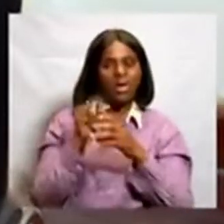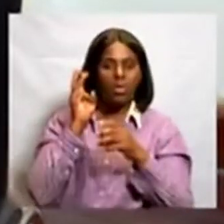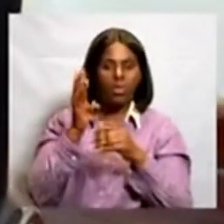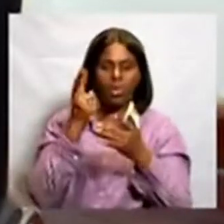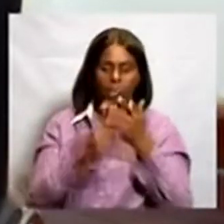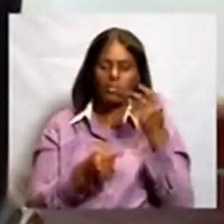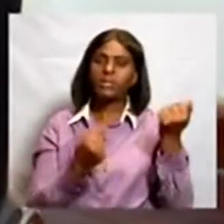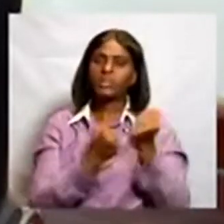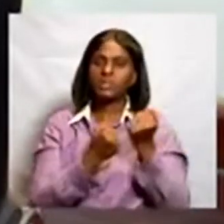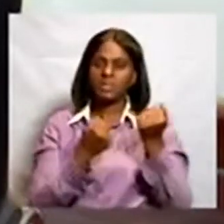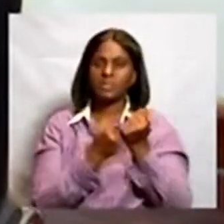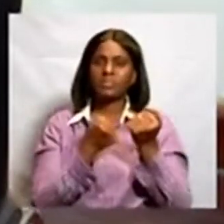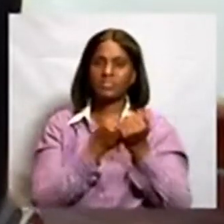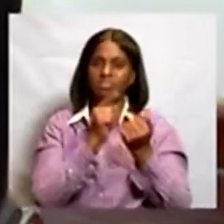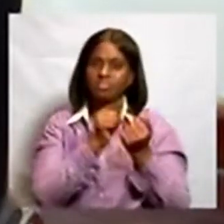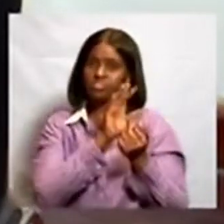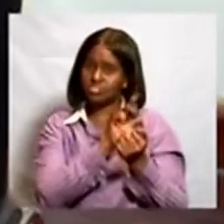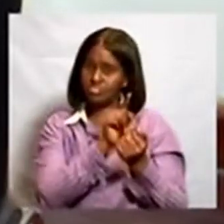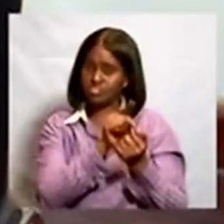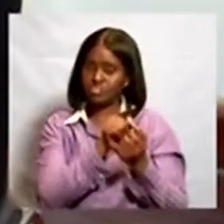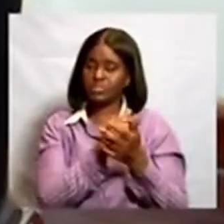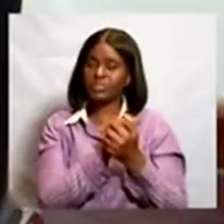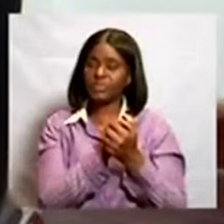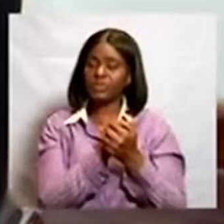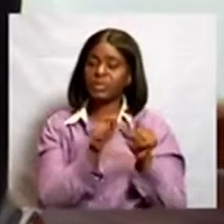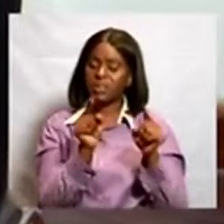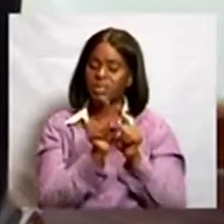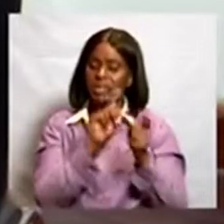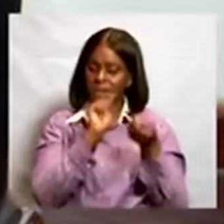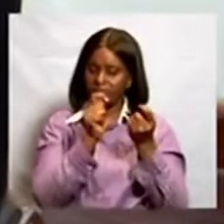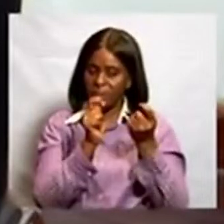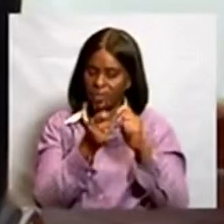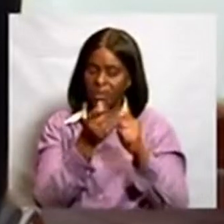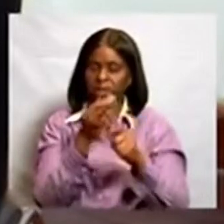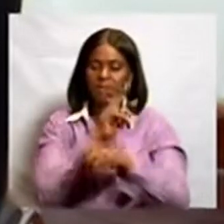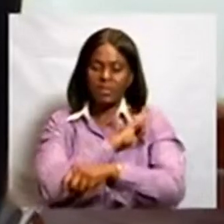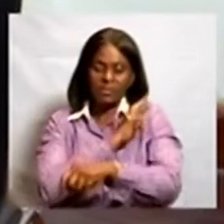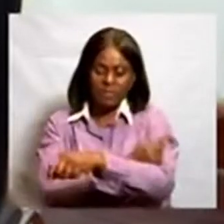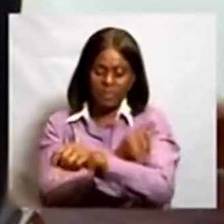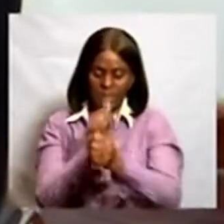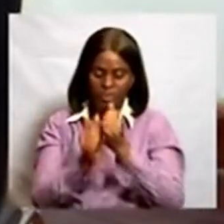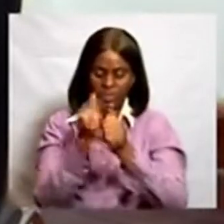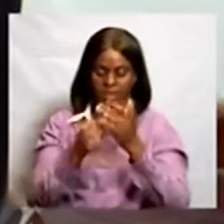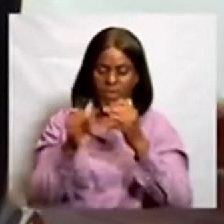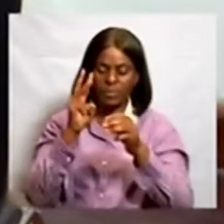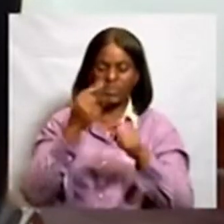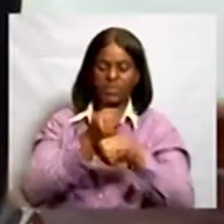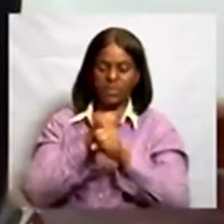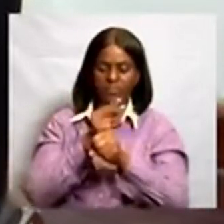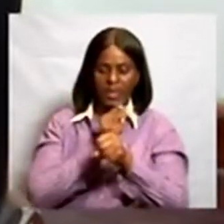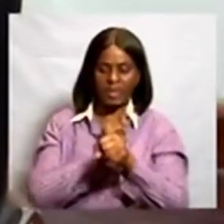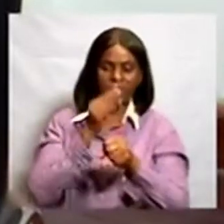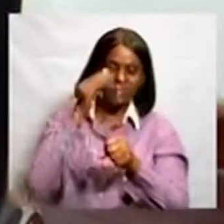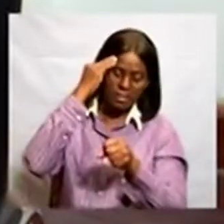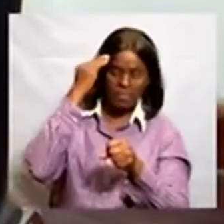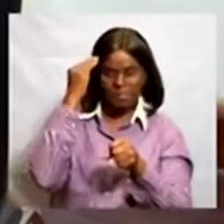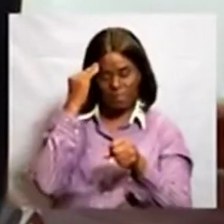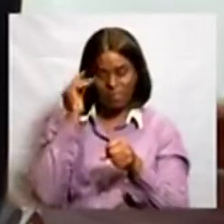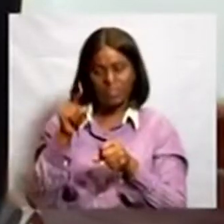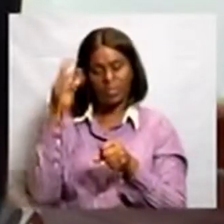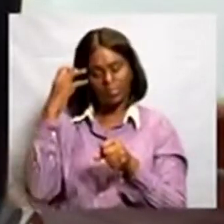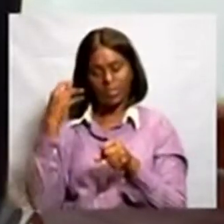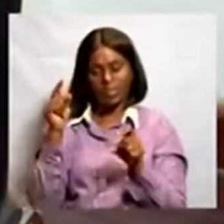will support the devolution of resources that will enable us establish